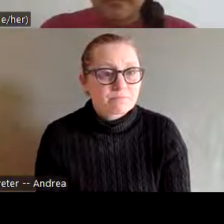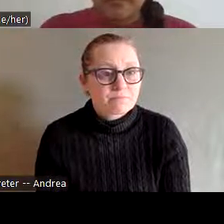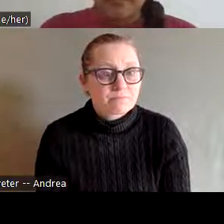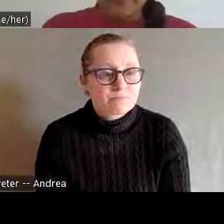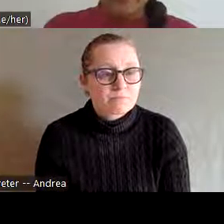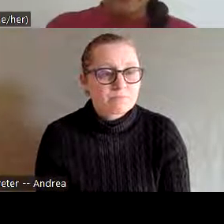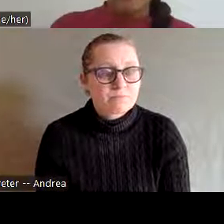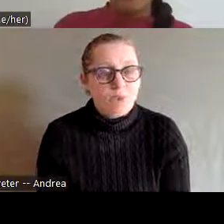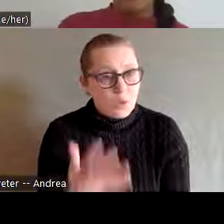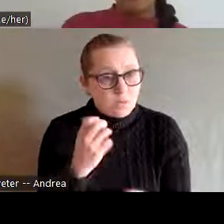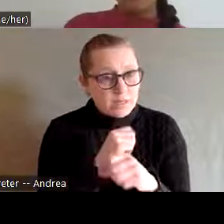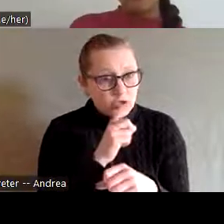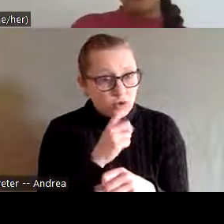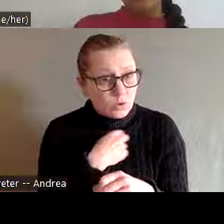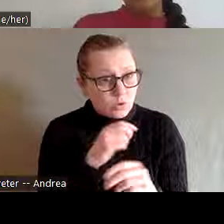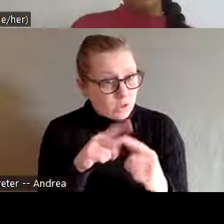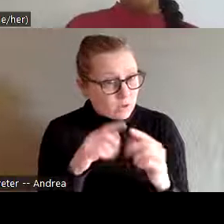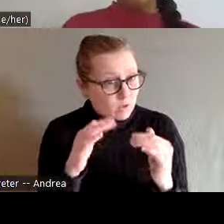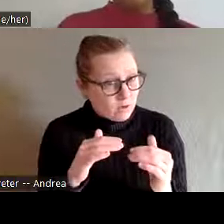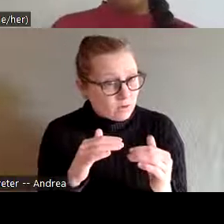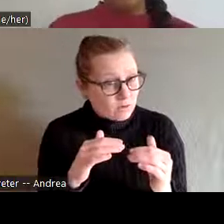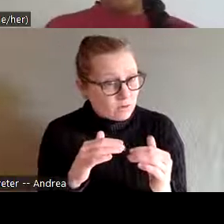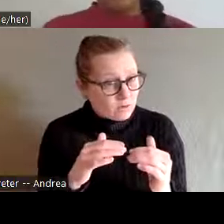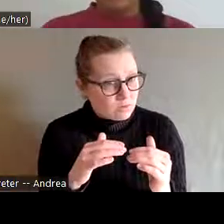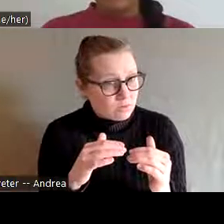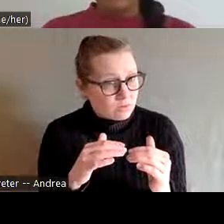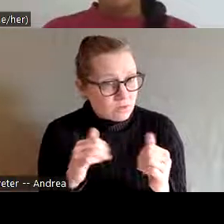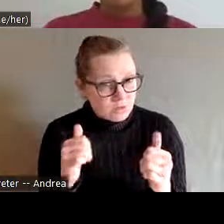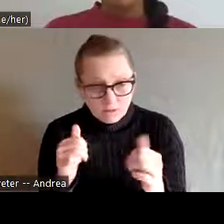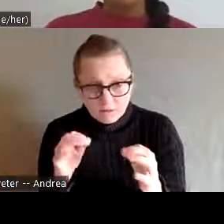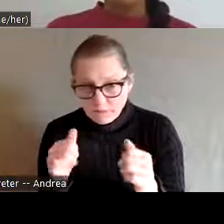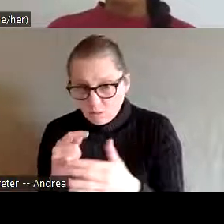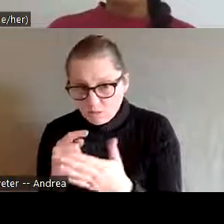I just want to make sure that we're okay to move on with everybody.